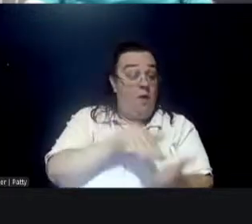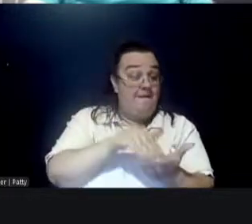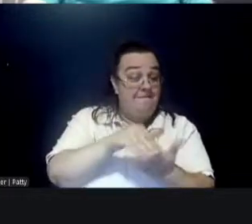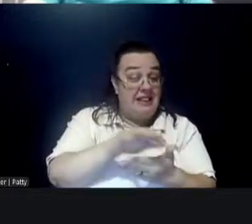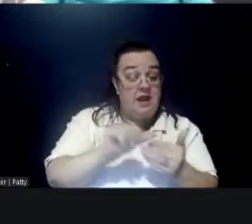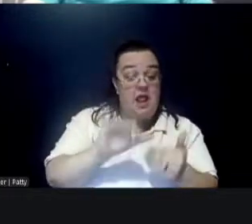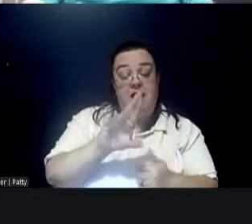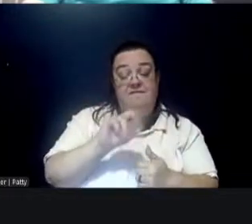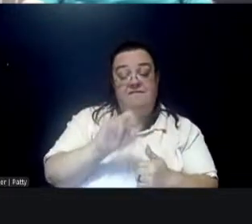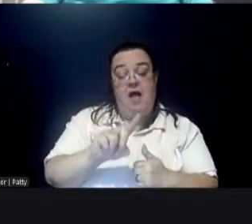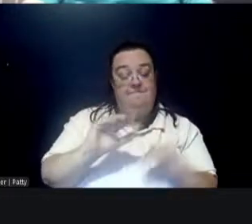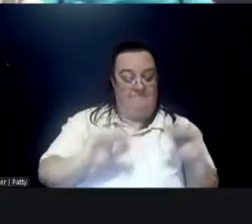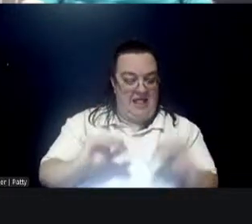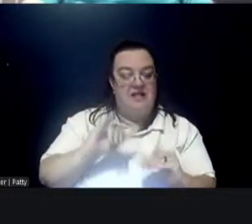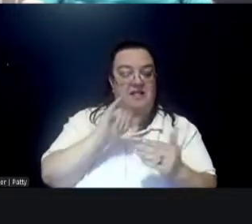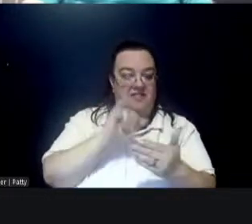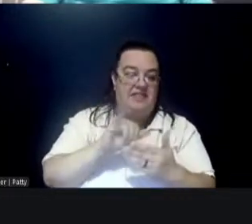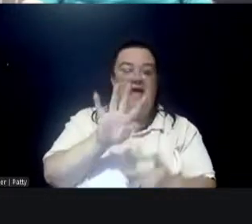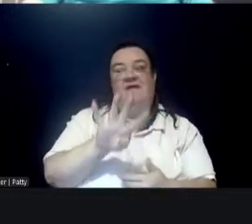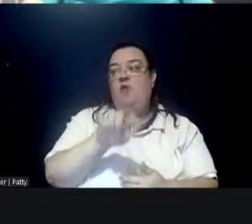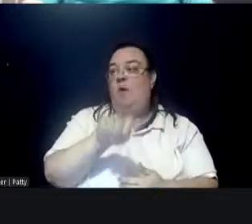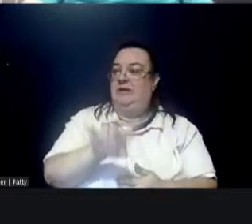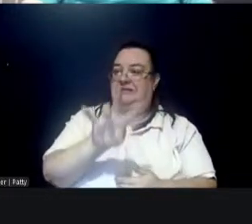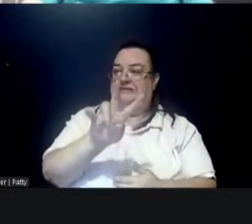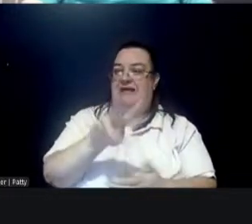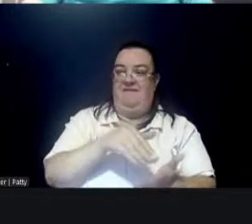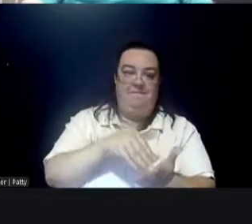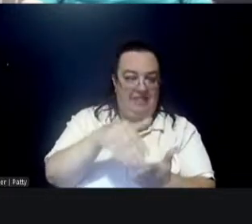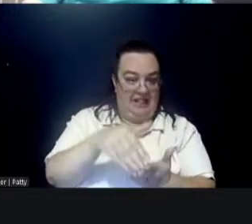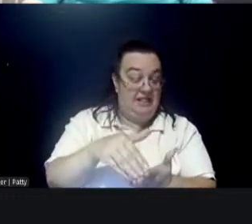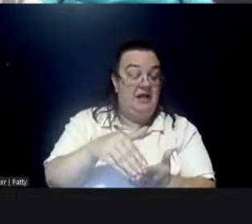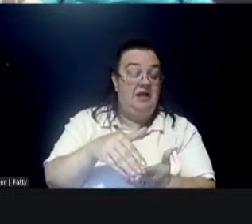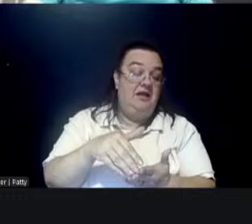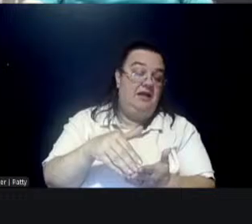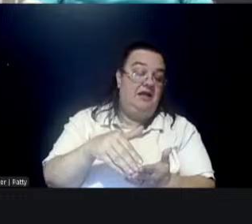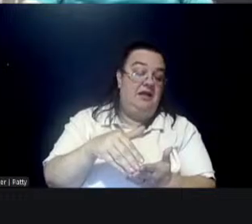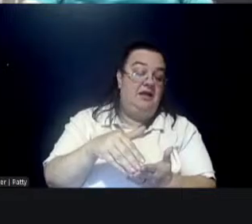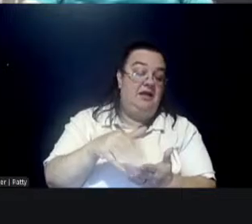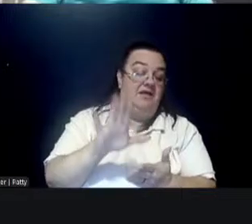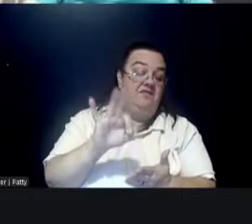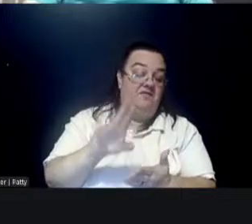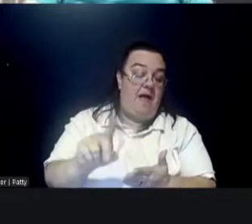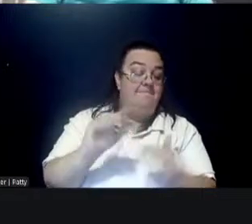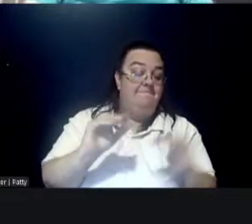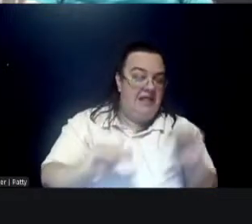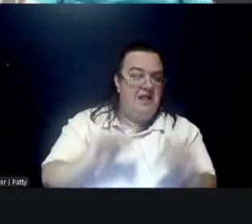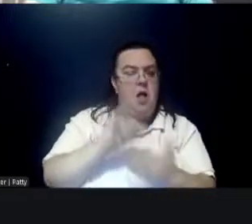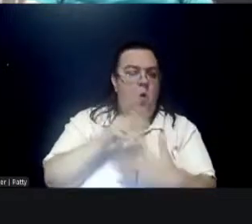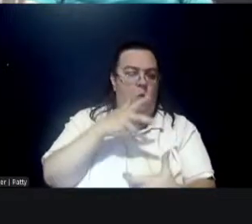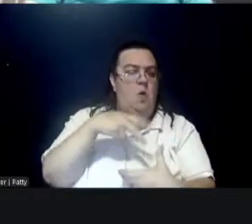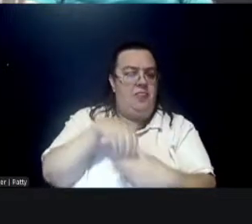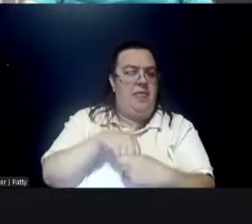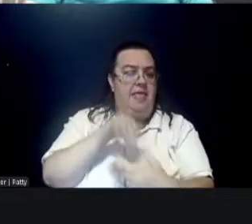is in that, or that $4.7 million fund balance is well within that range.